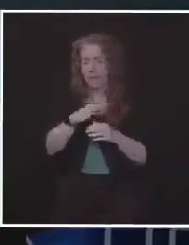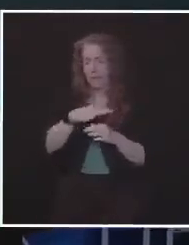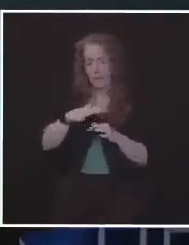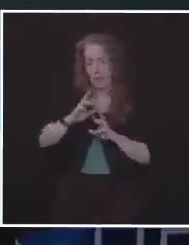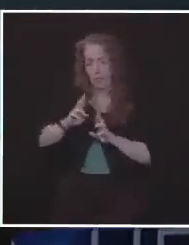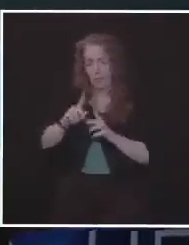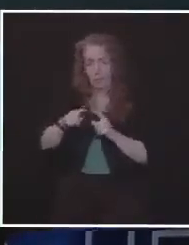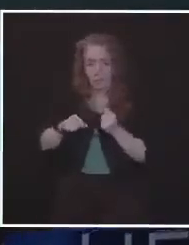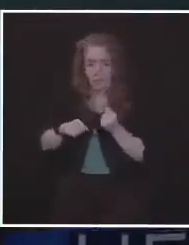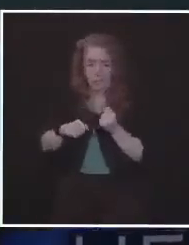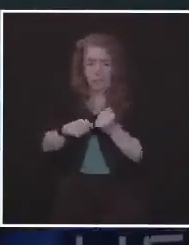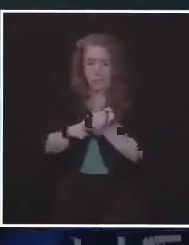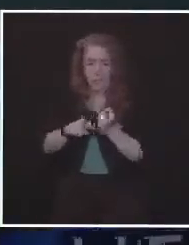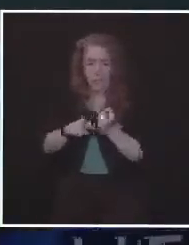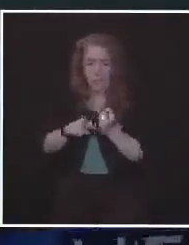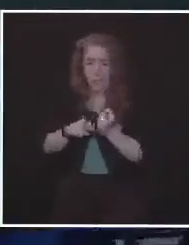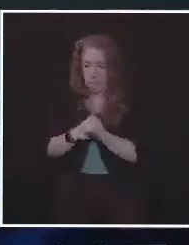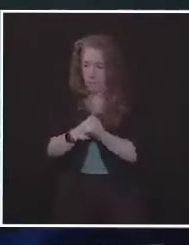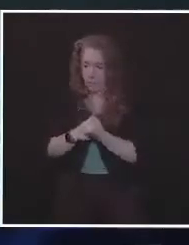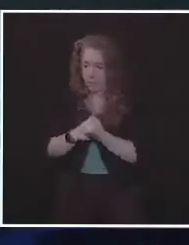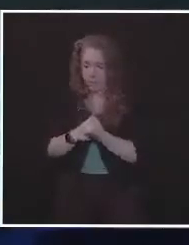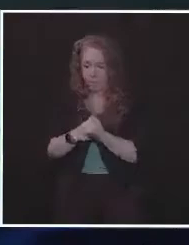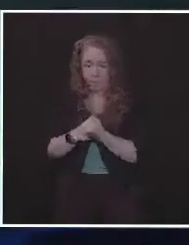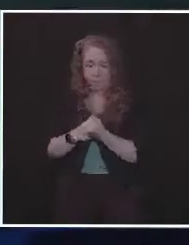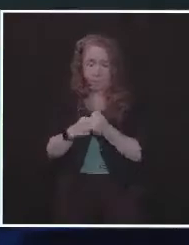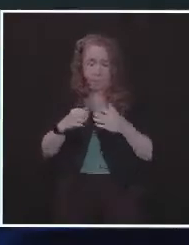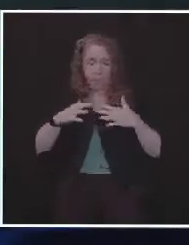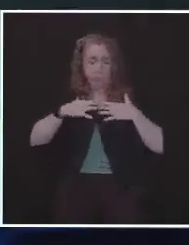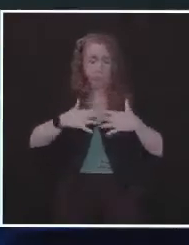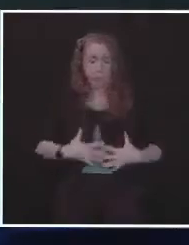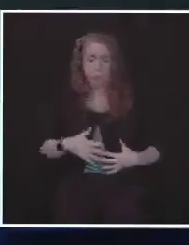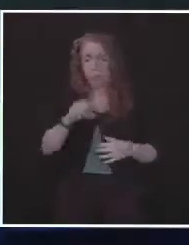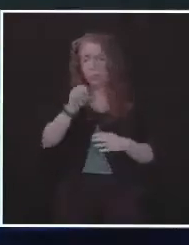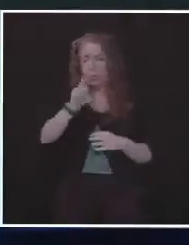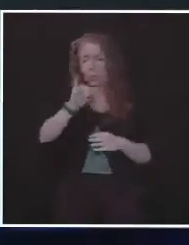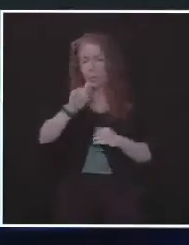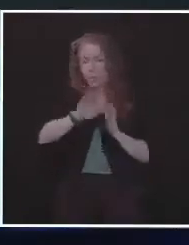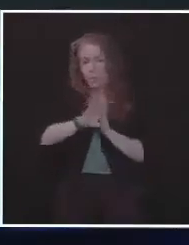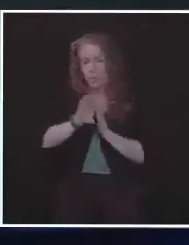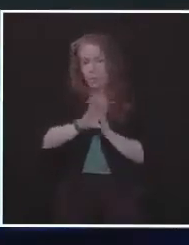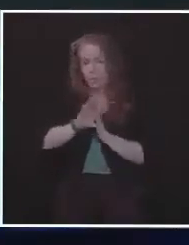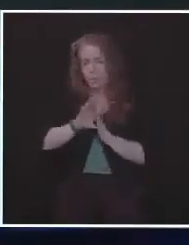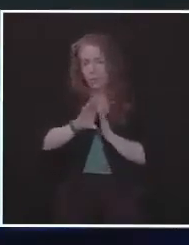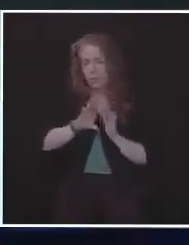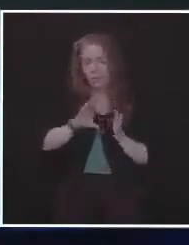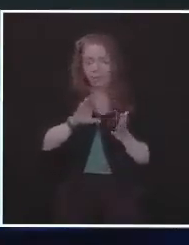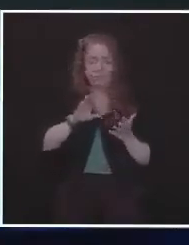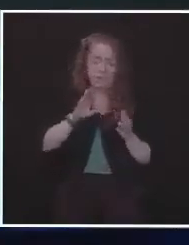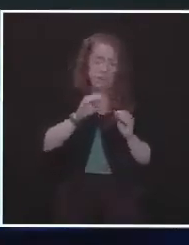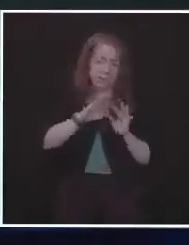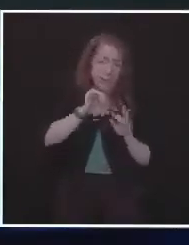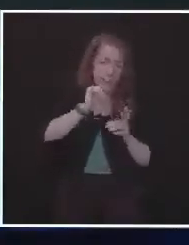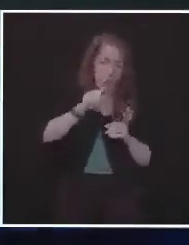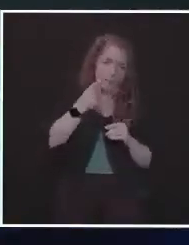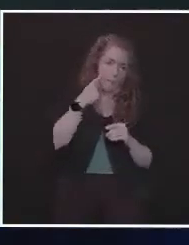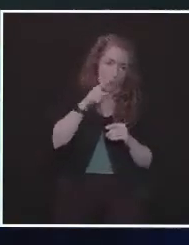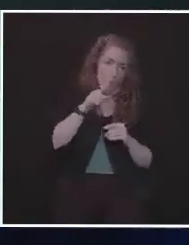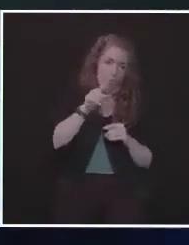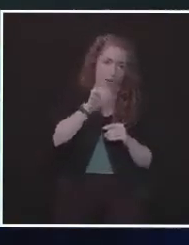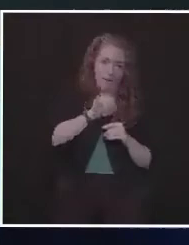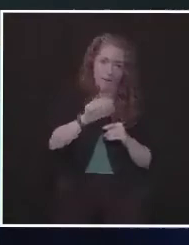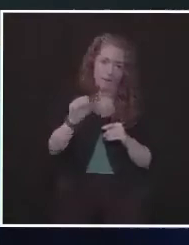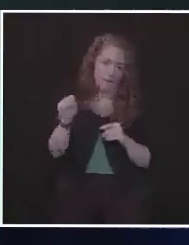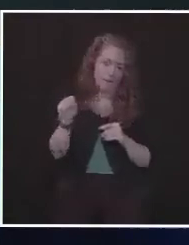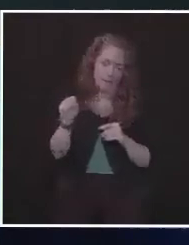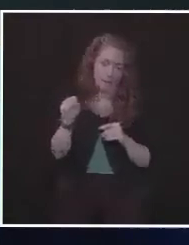for the development of suits, not only for obviously the ISS and being able to, and I think one